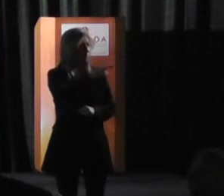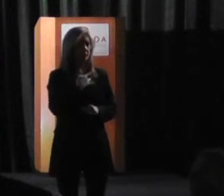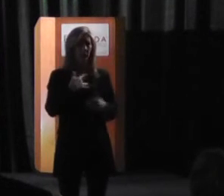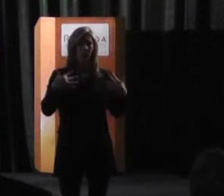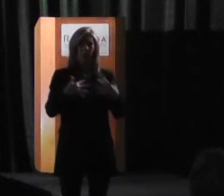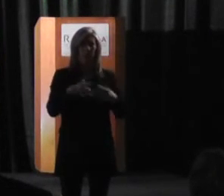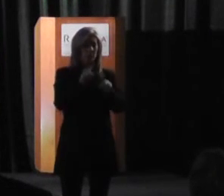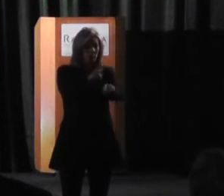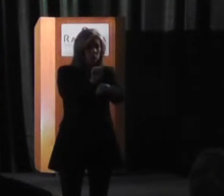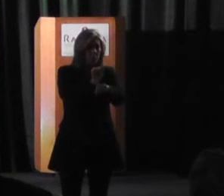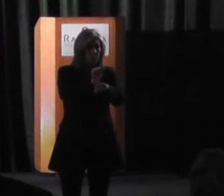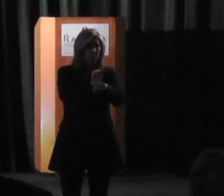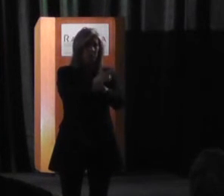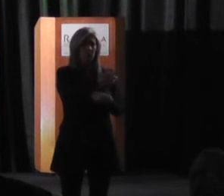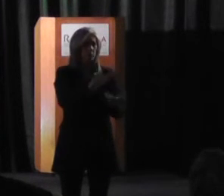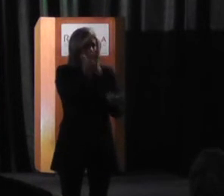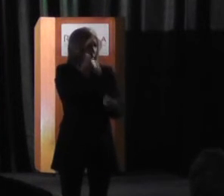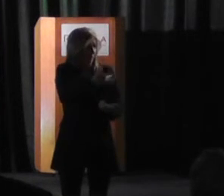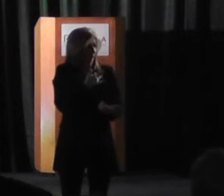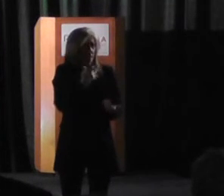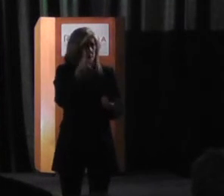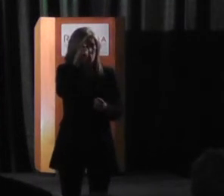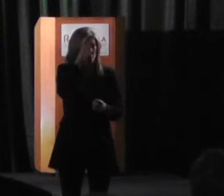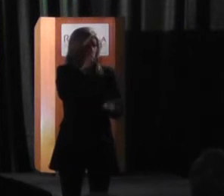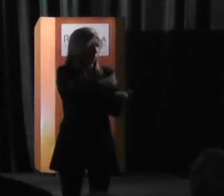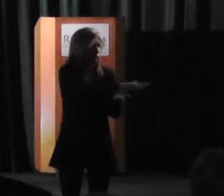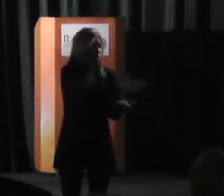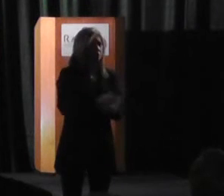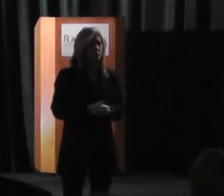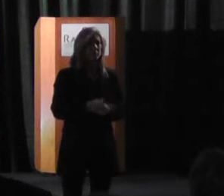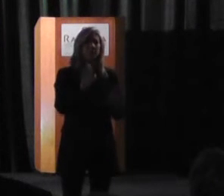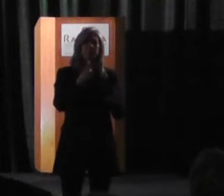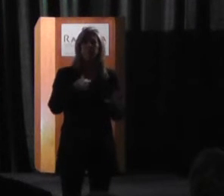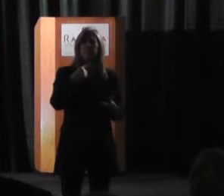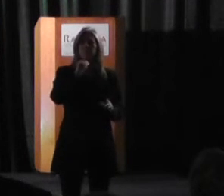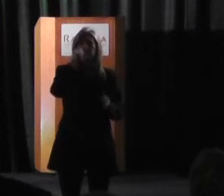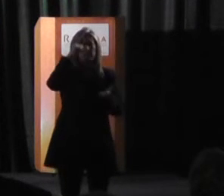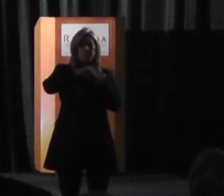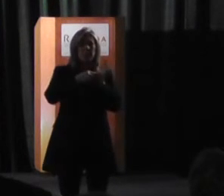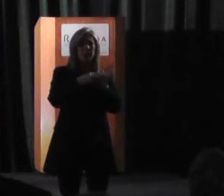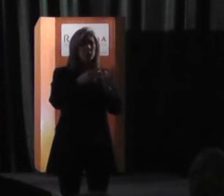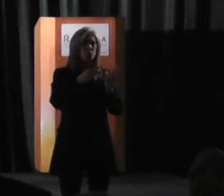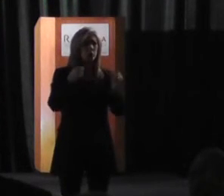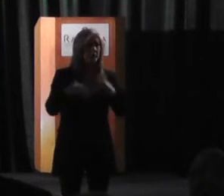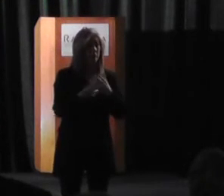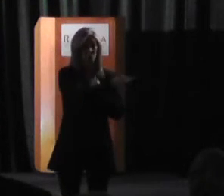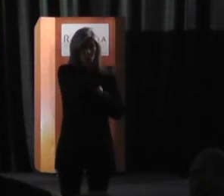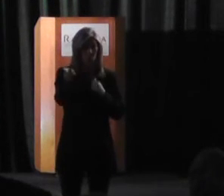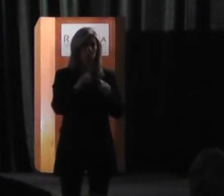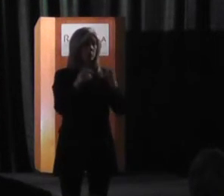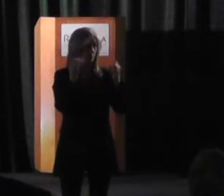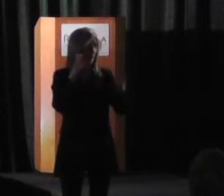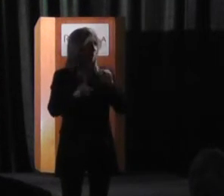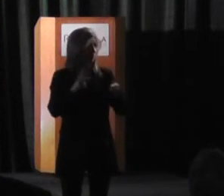made stuttering sound too bleak, because some of the most amazing people I've met are people who stutter. And I feel my clients have taught me so